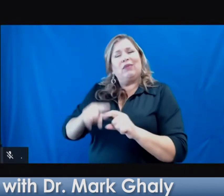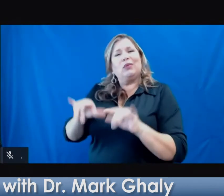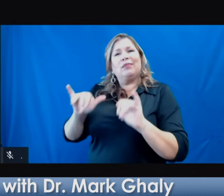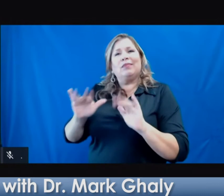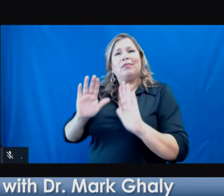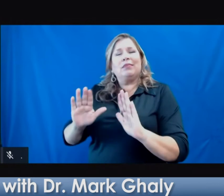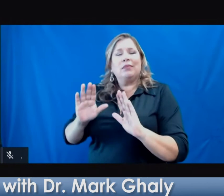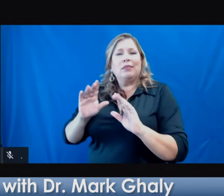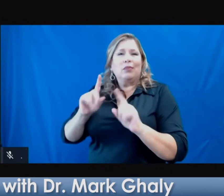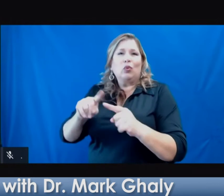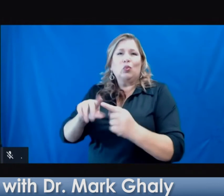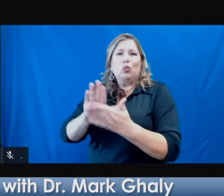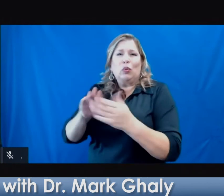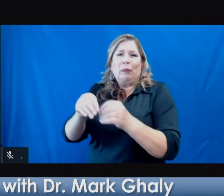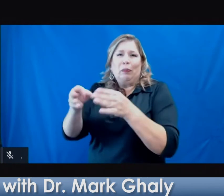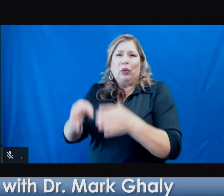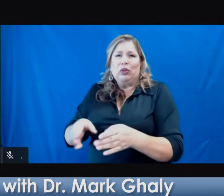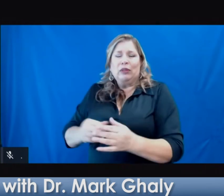Politico.